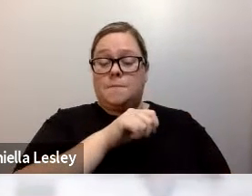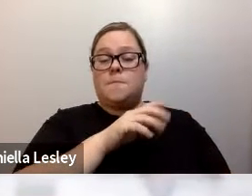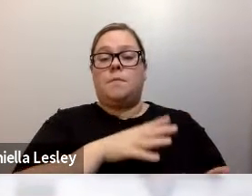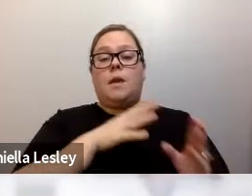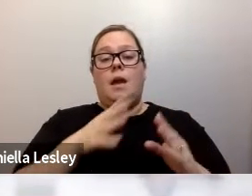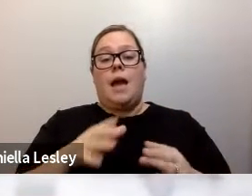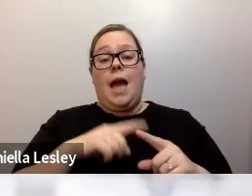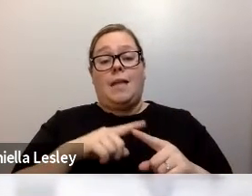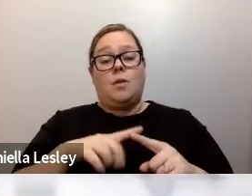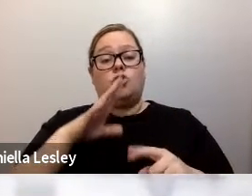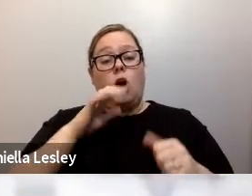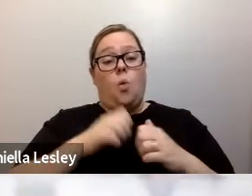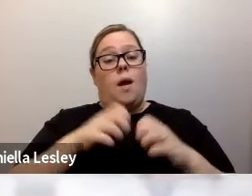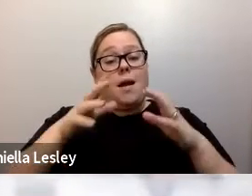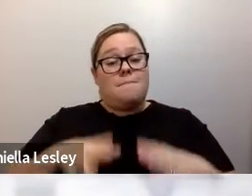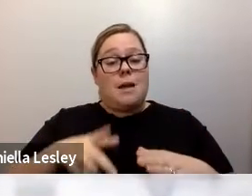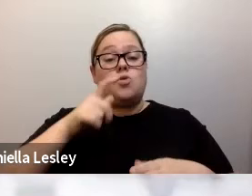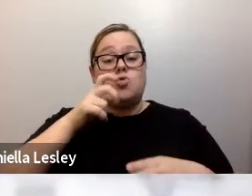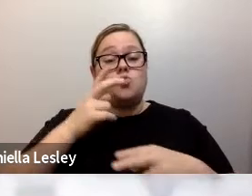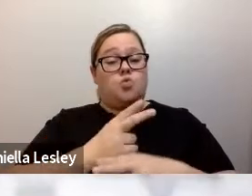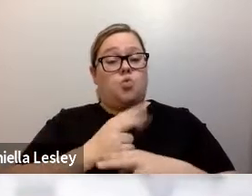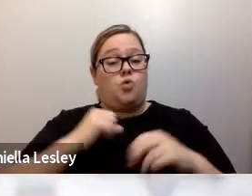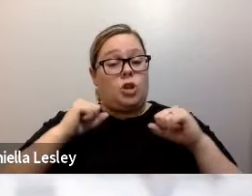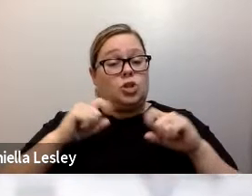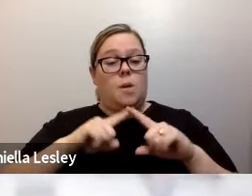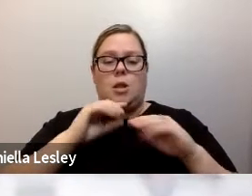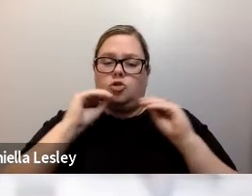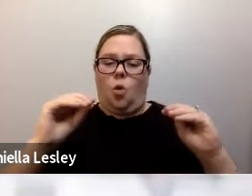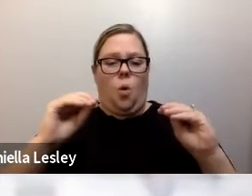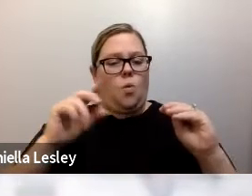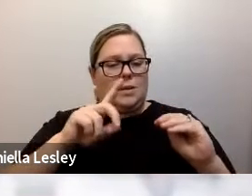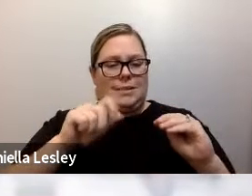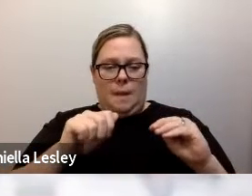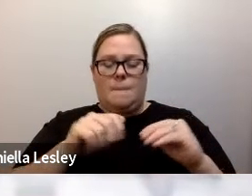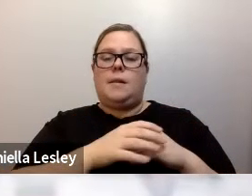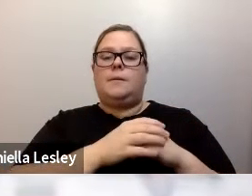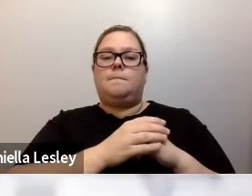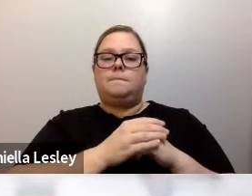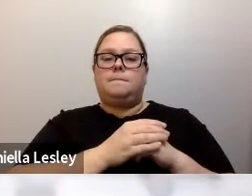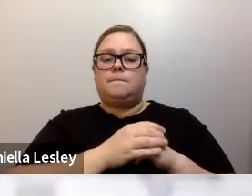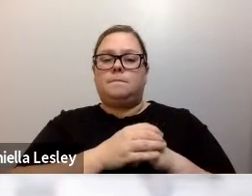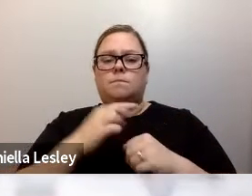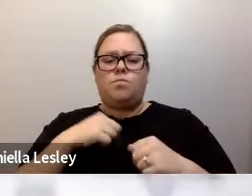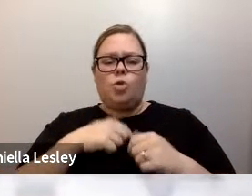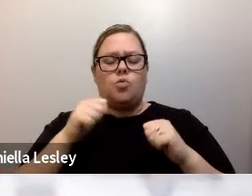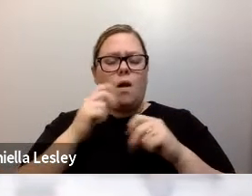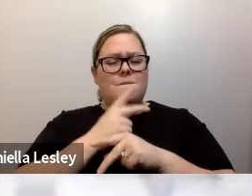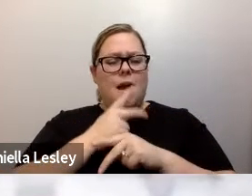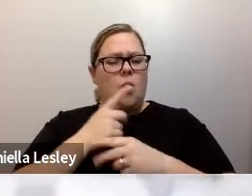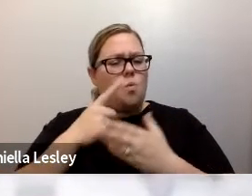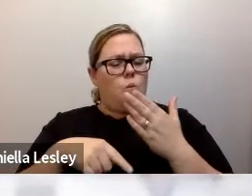no disability that use gyms. What we want to learn is what are the trade-offs that individuals